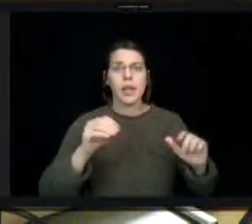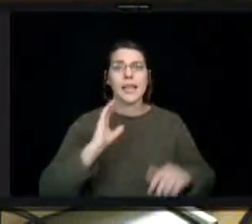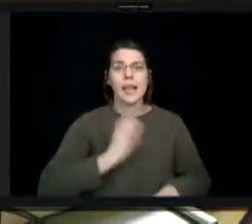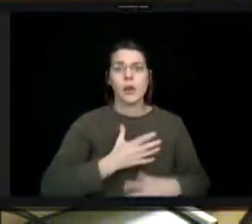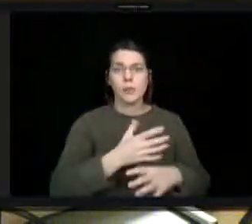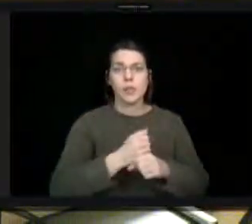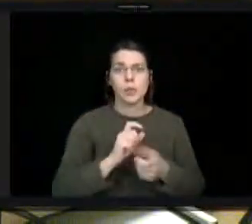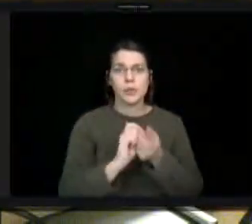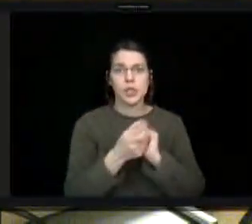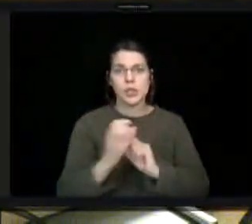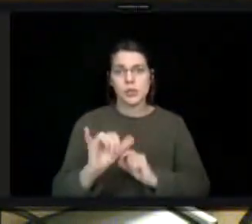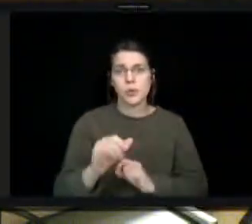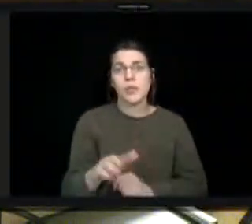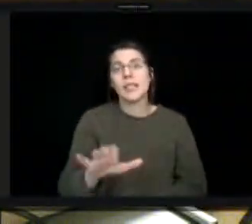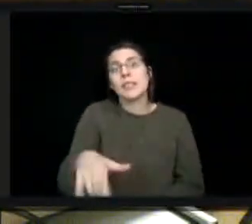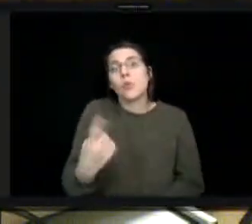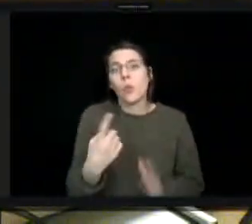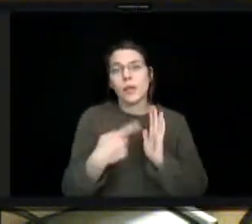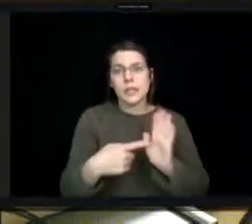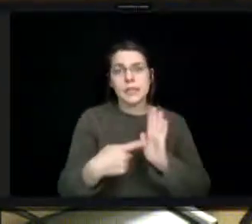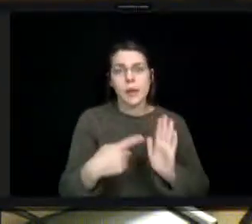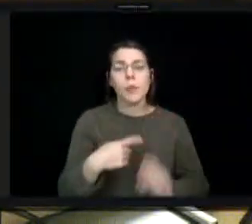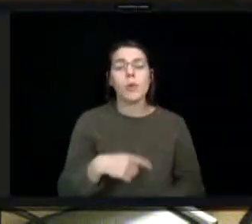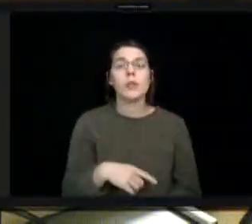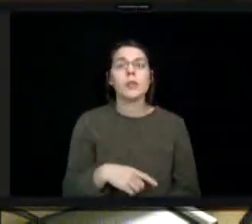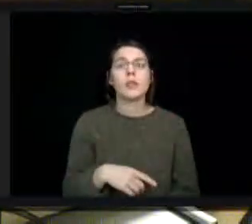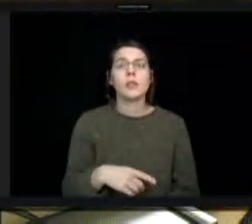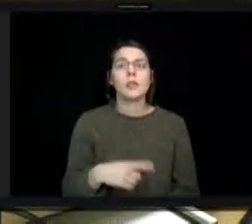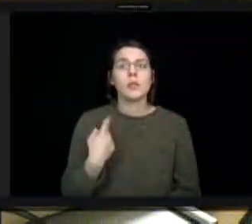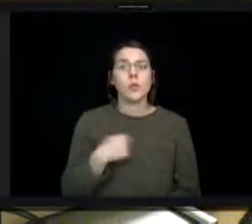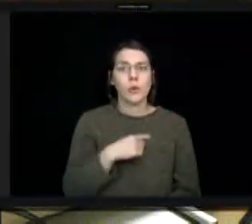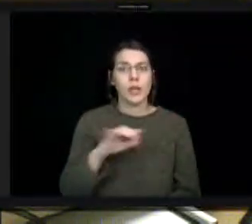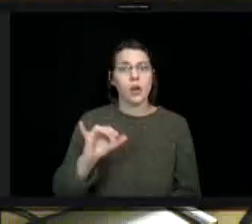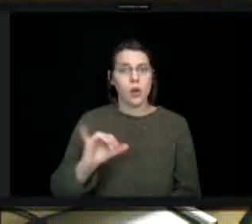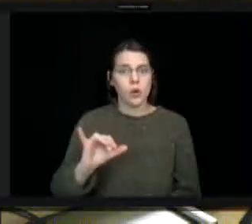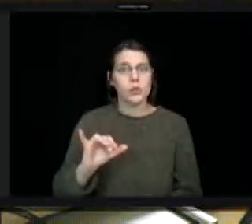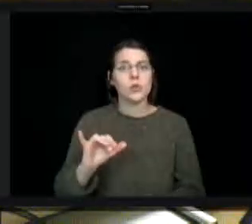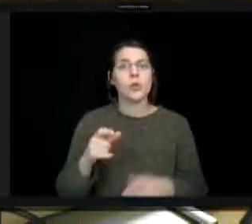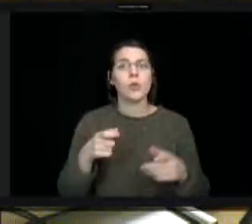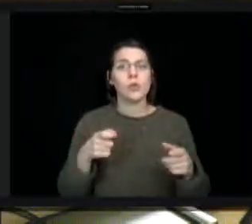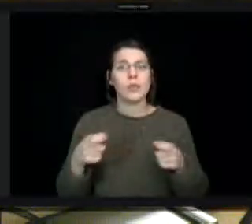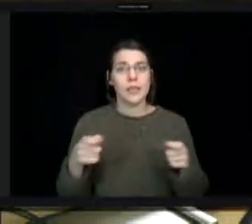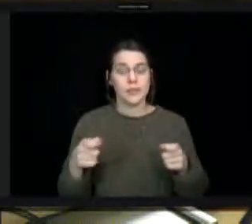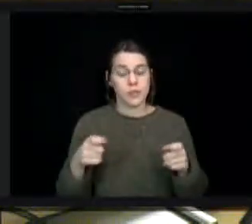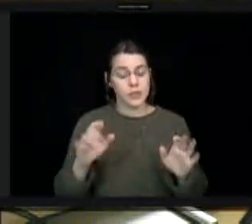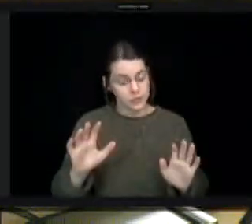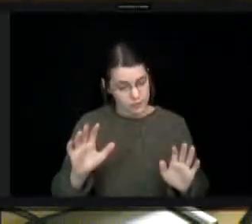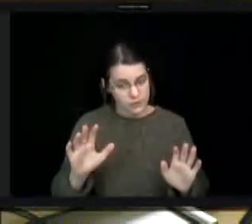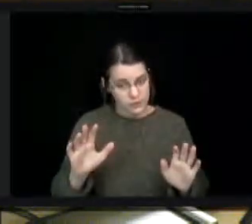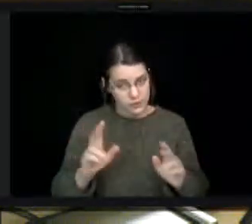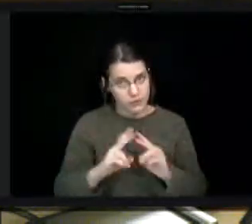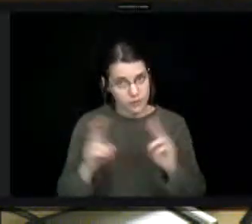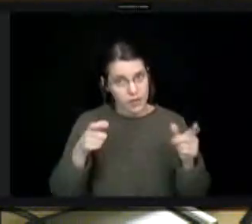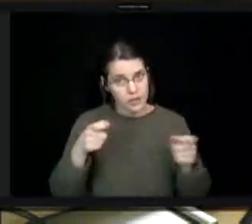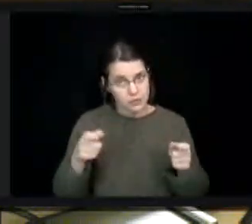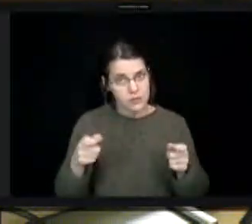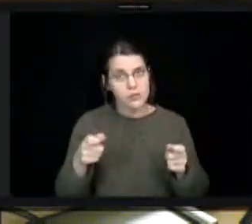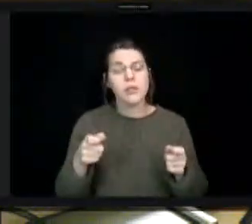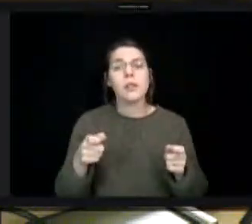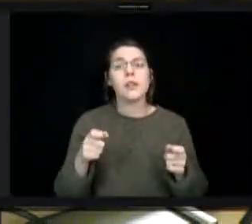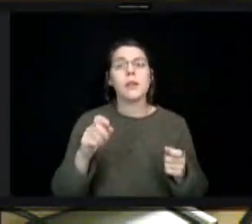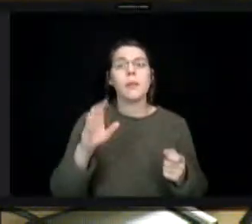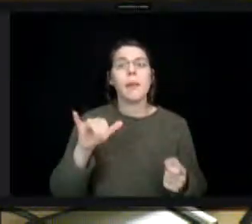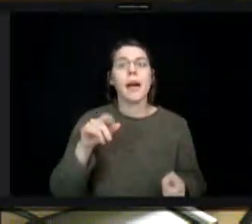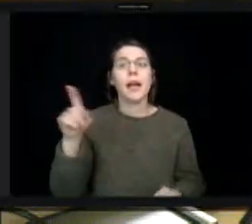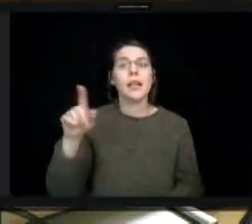that's one example. We are also governed tremendously by Supreme Court